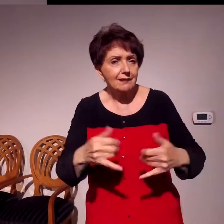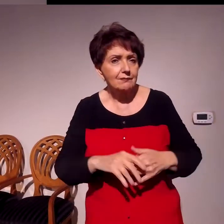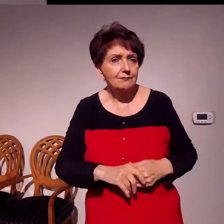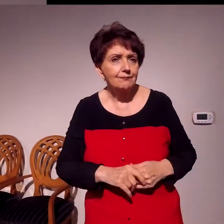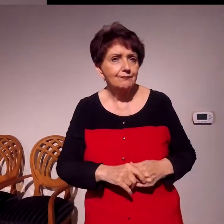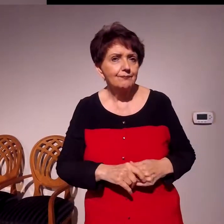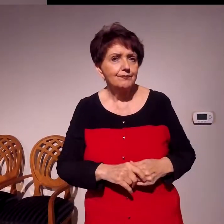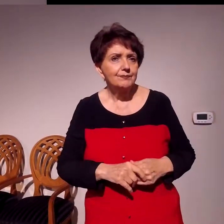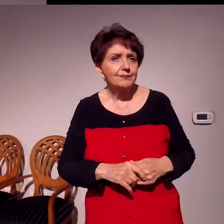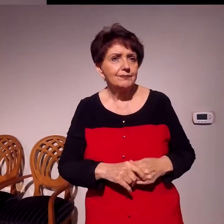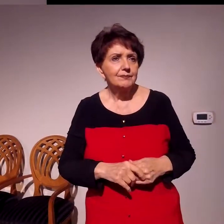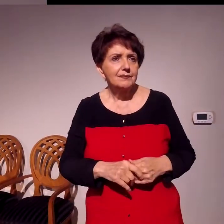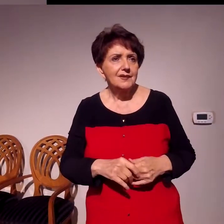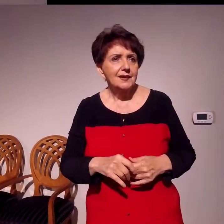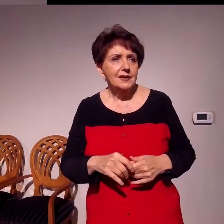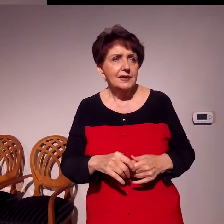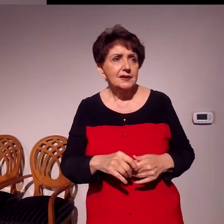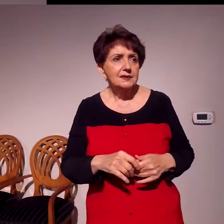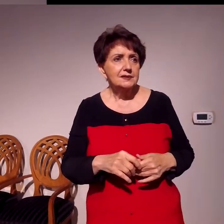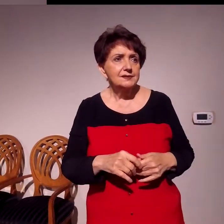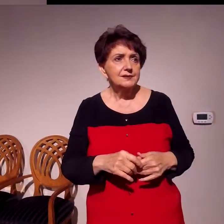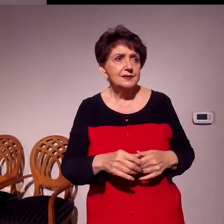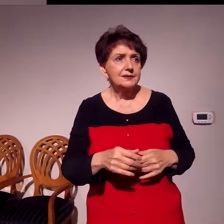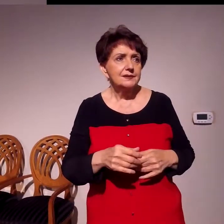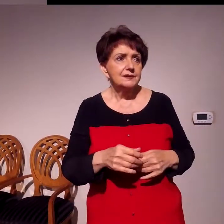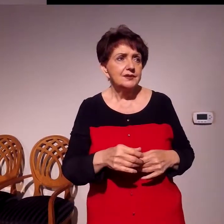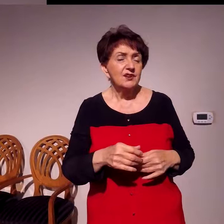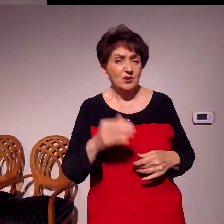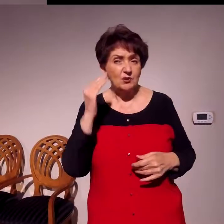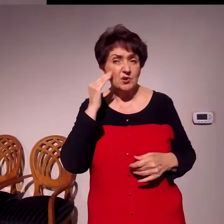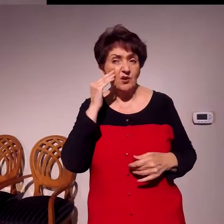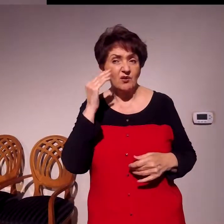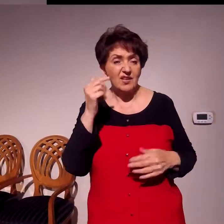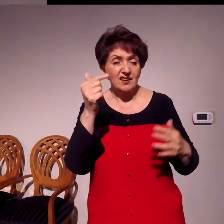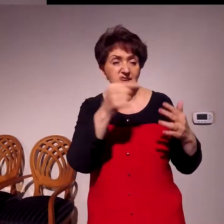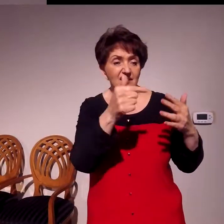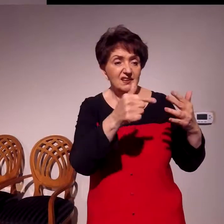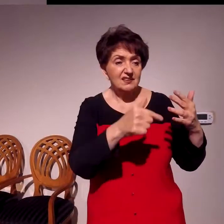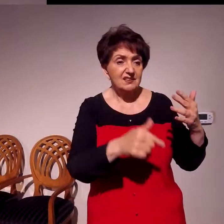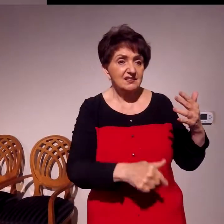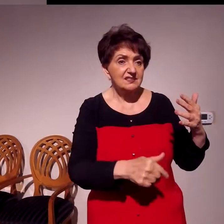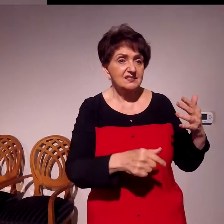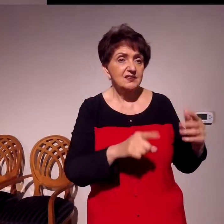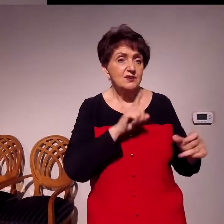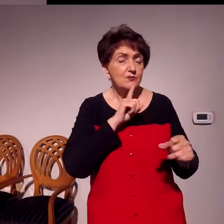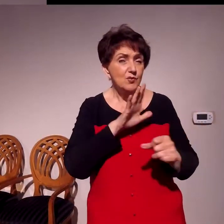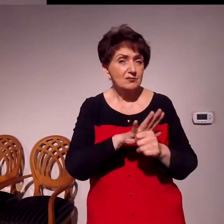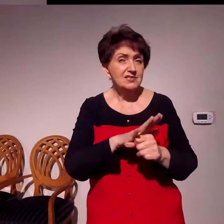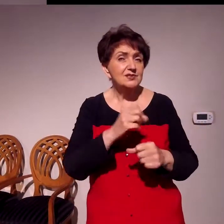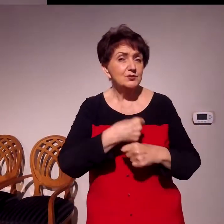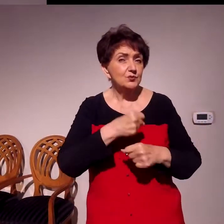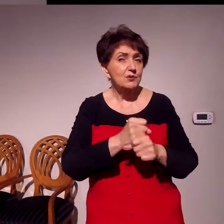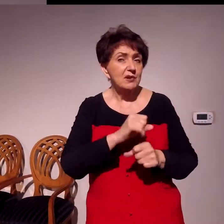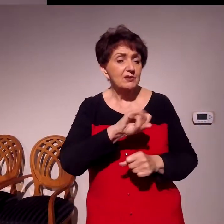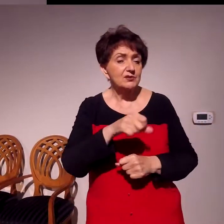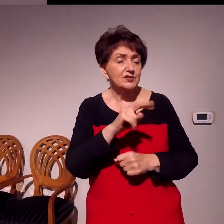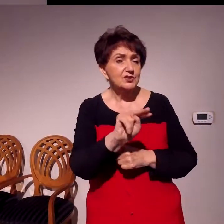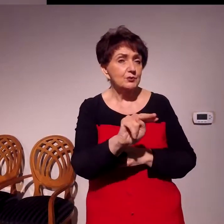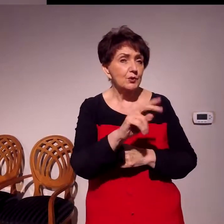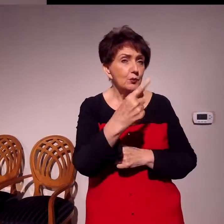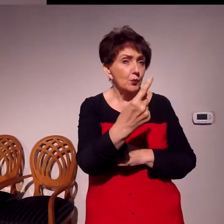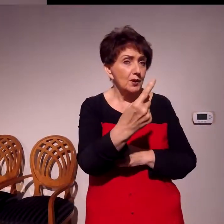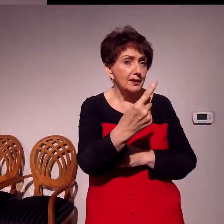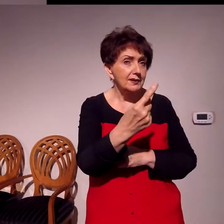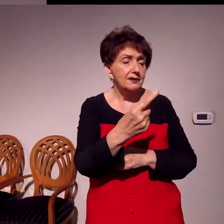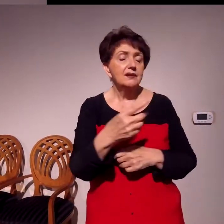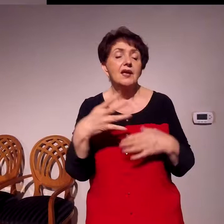Yeah, unlike that laundry list of resolutions that we make on January 1st, our health and happiness is available to us at